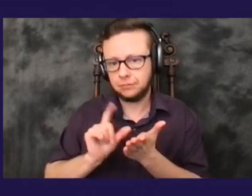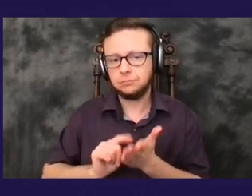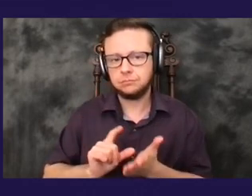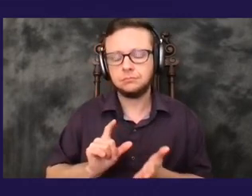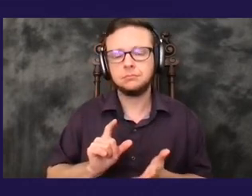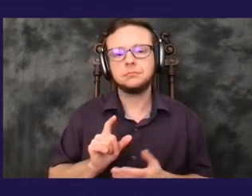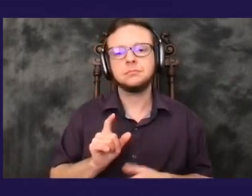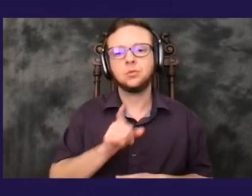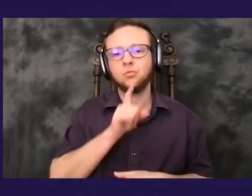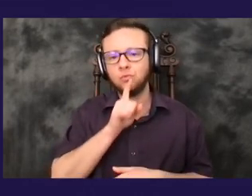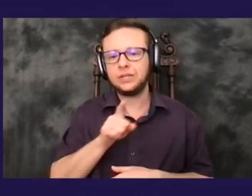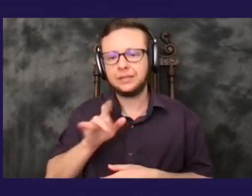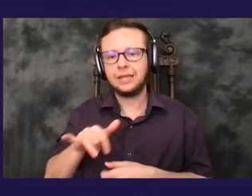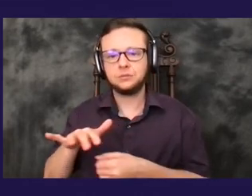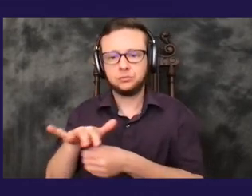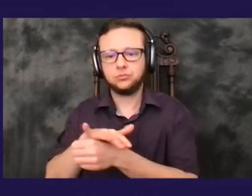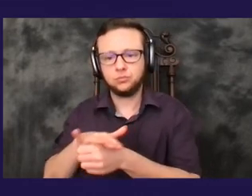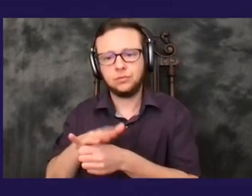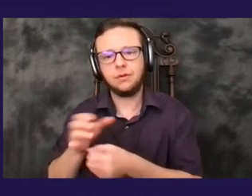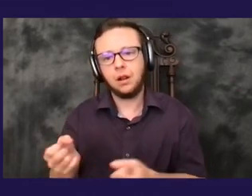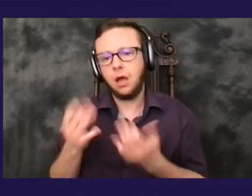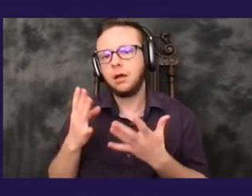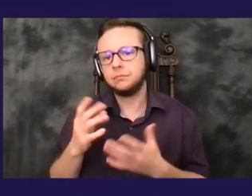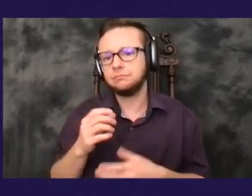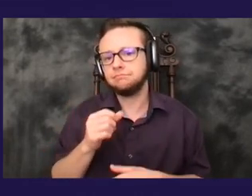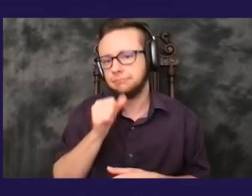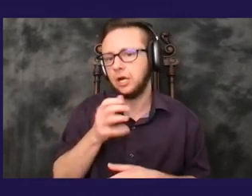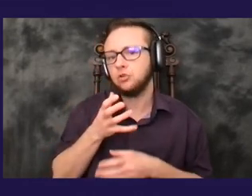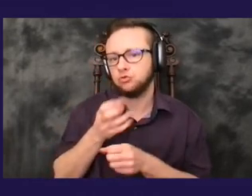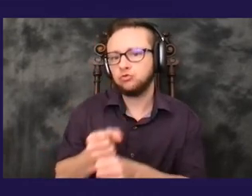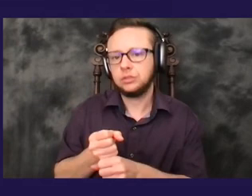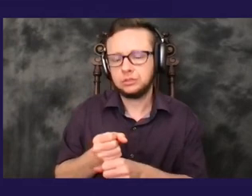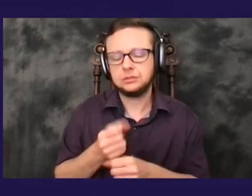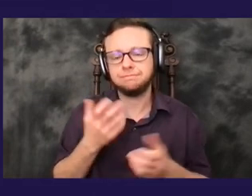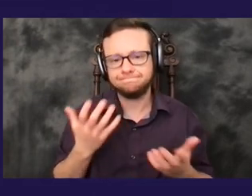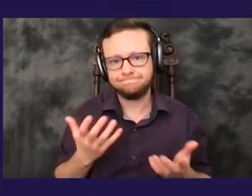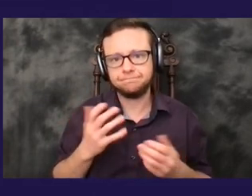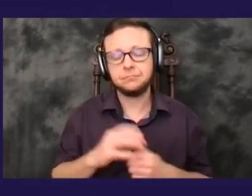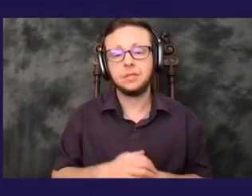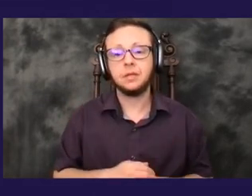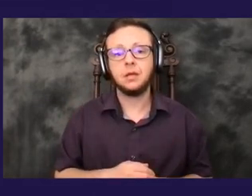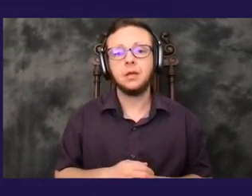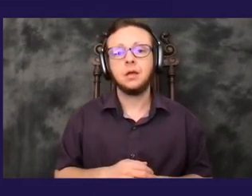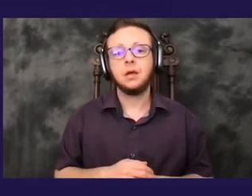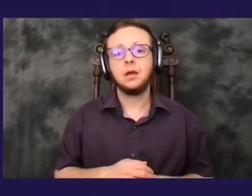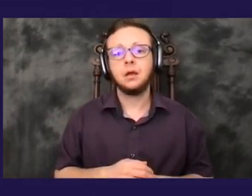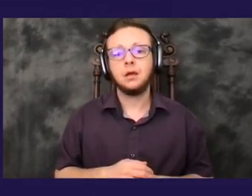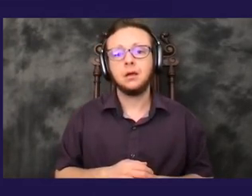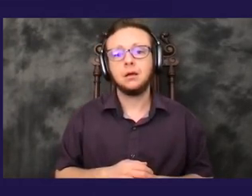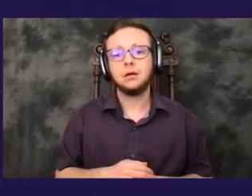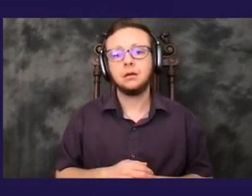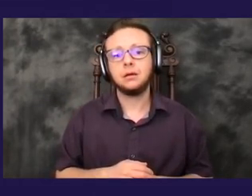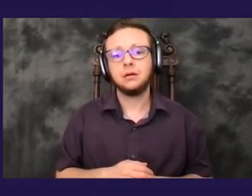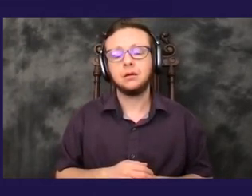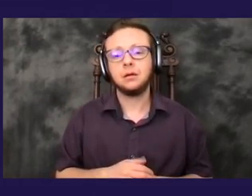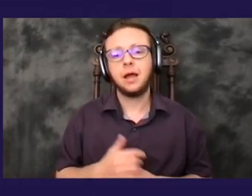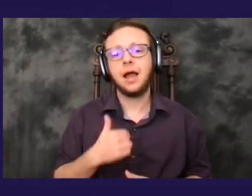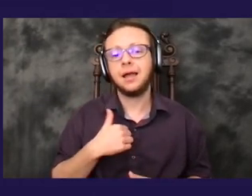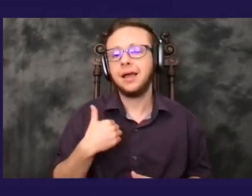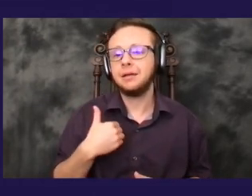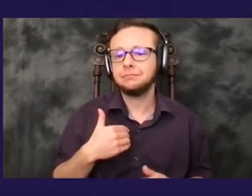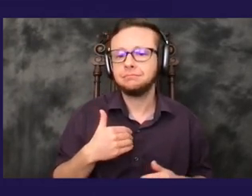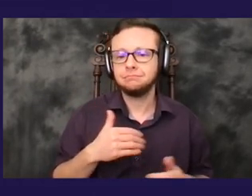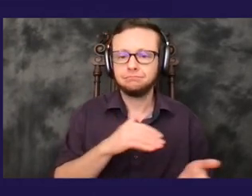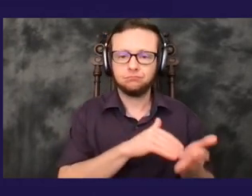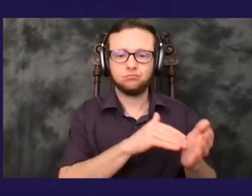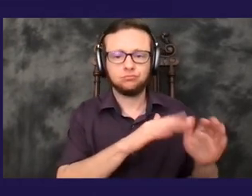much distrust. And it isn't, so I have dear pediatrician colleagues who will